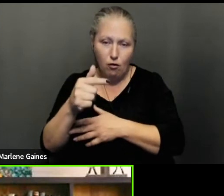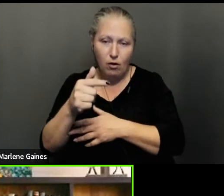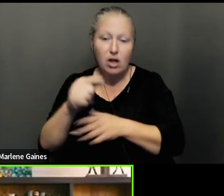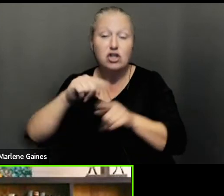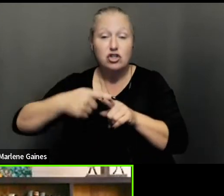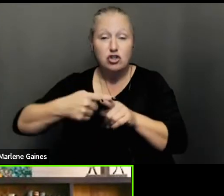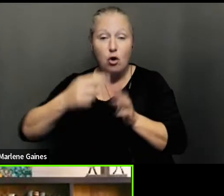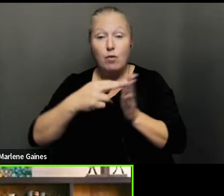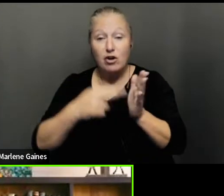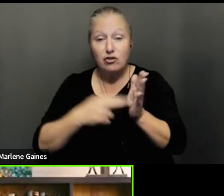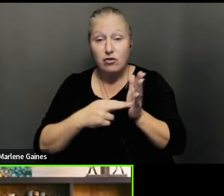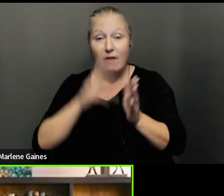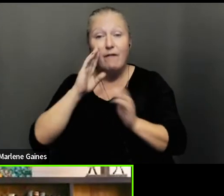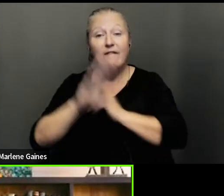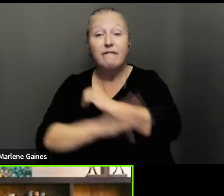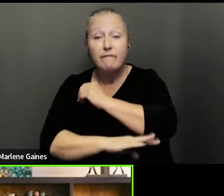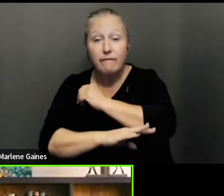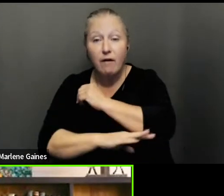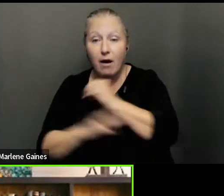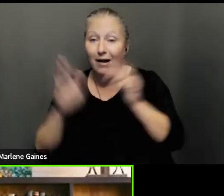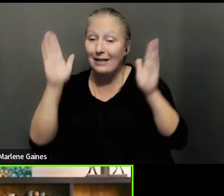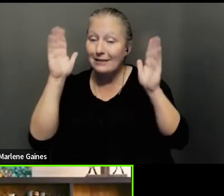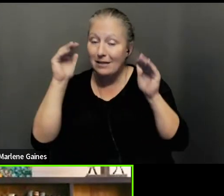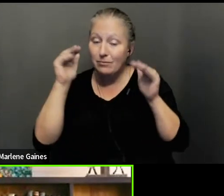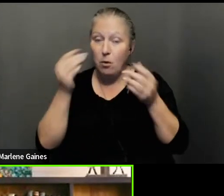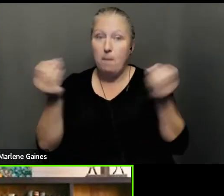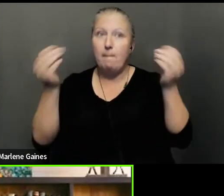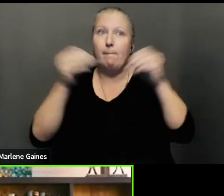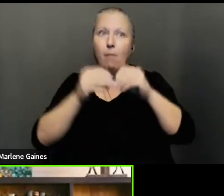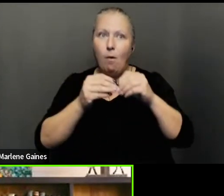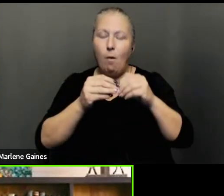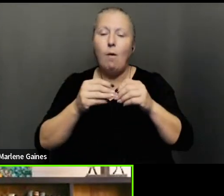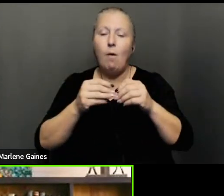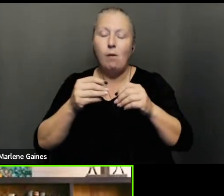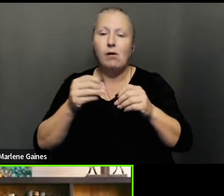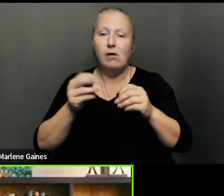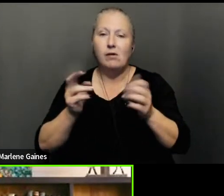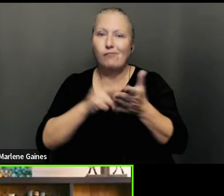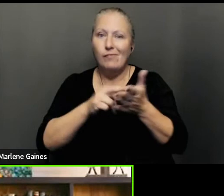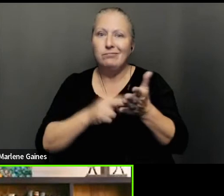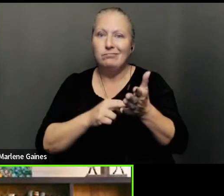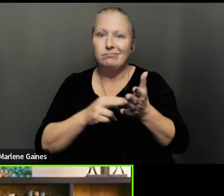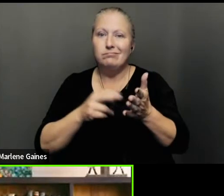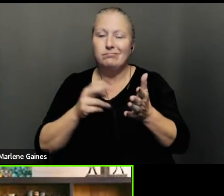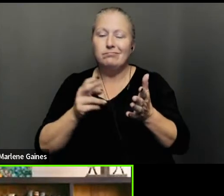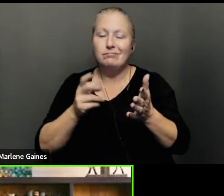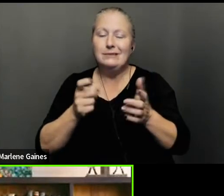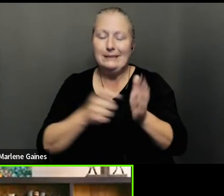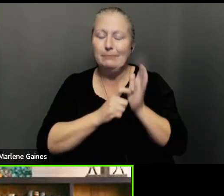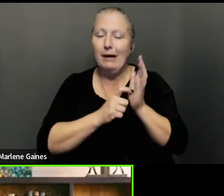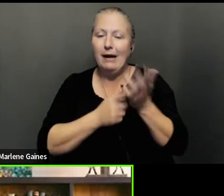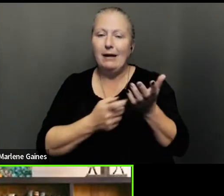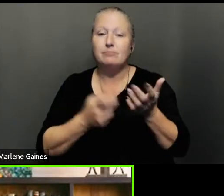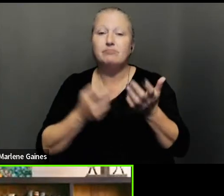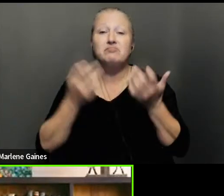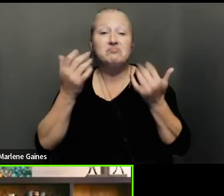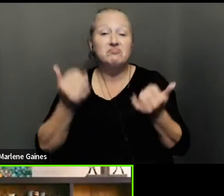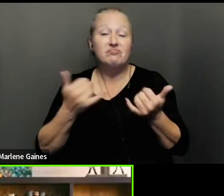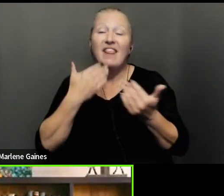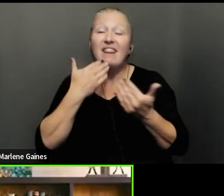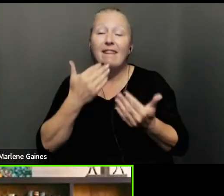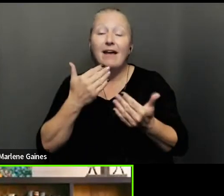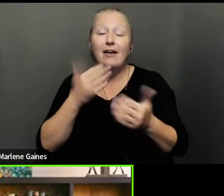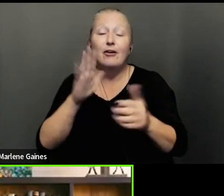starting registration for the fall, and we anticipate even greater demand. In closing, I just want to thank you for your continued support of the